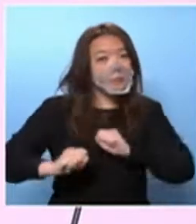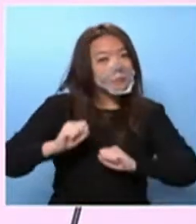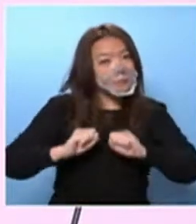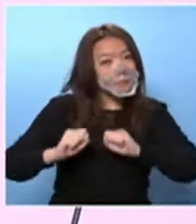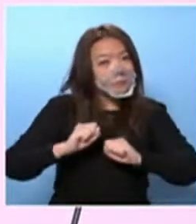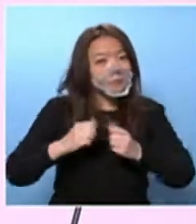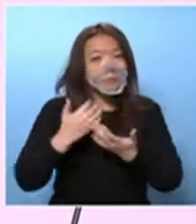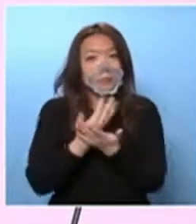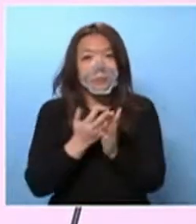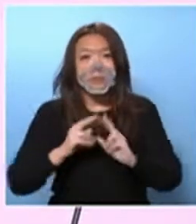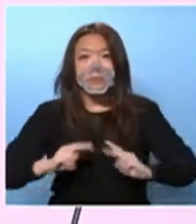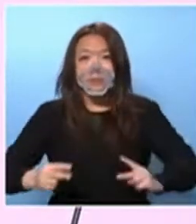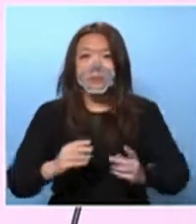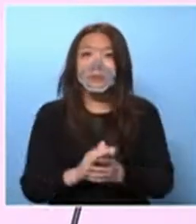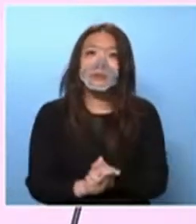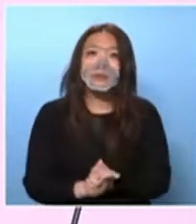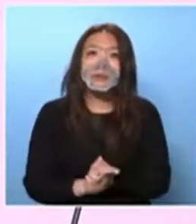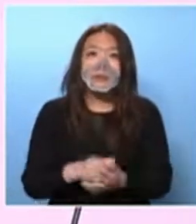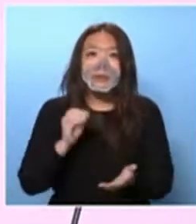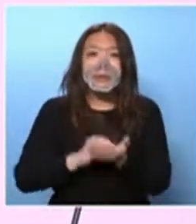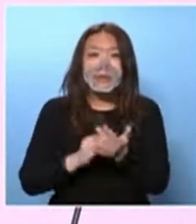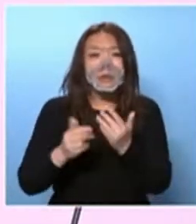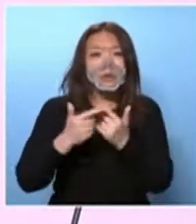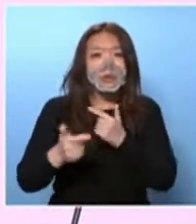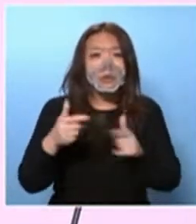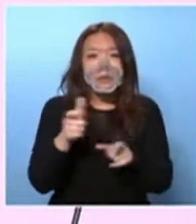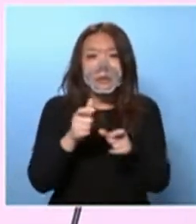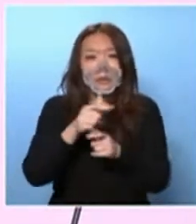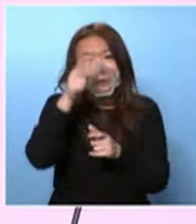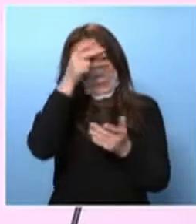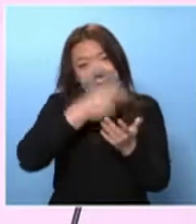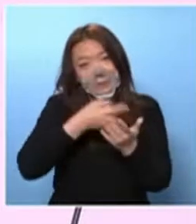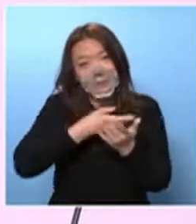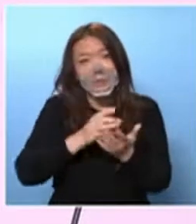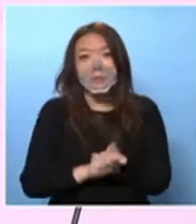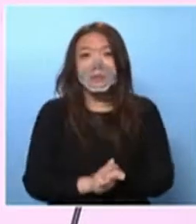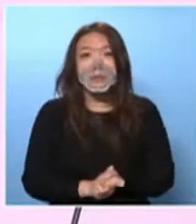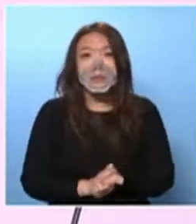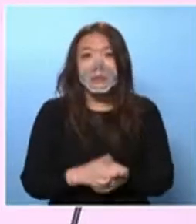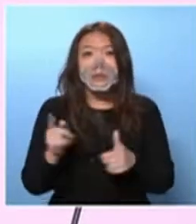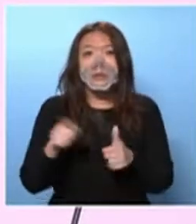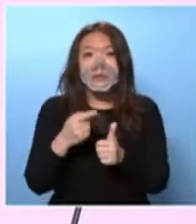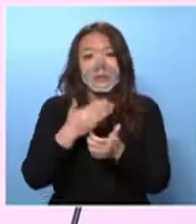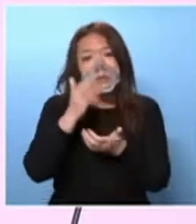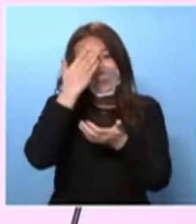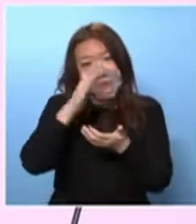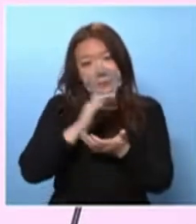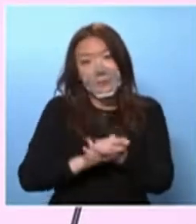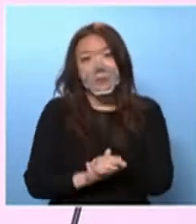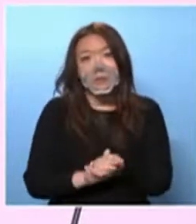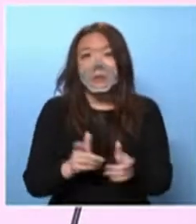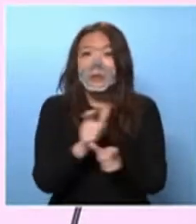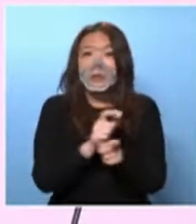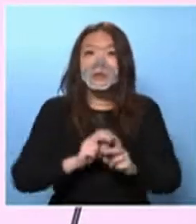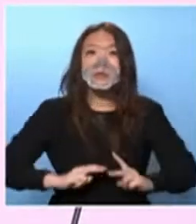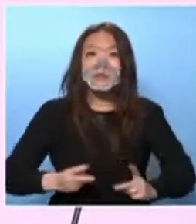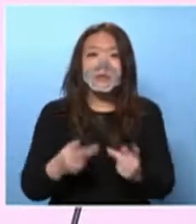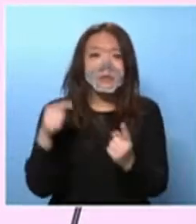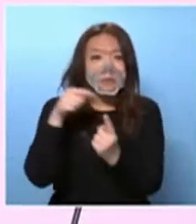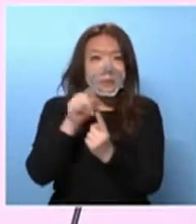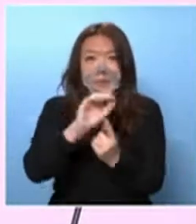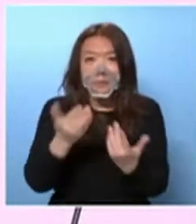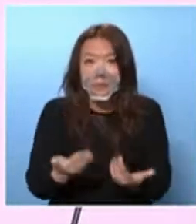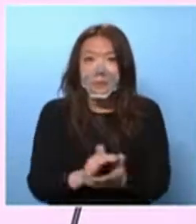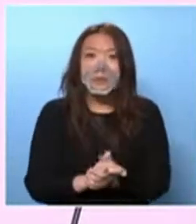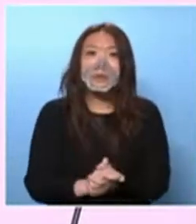Enhancing economic resilience and enriching industrial development. When formulating long-term economic policies, first we must be clear about